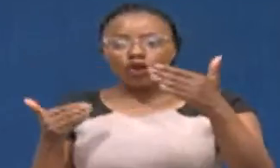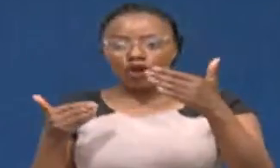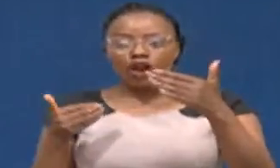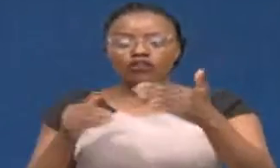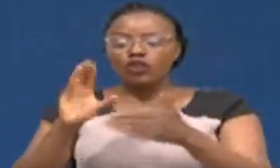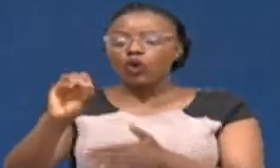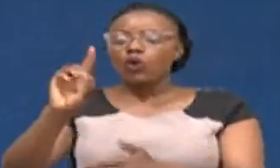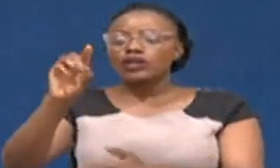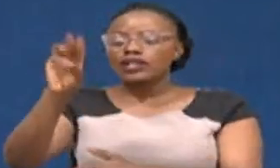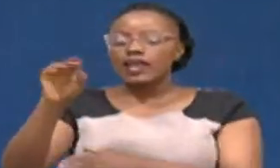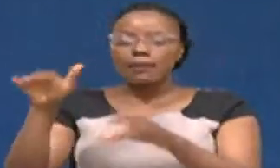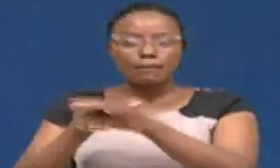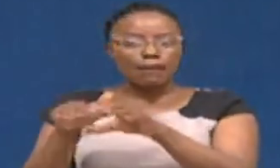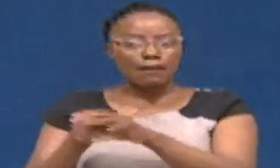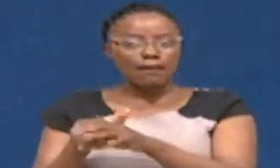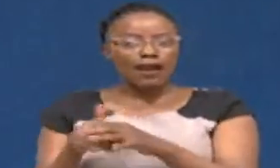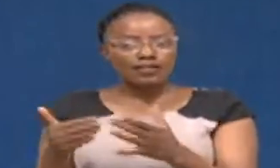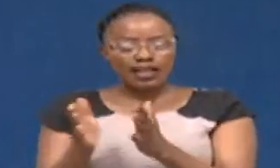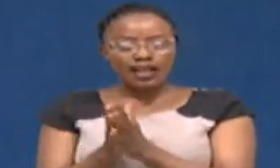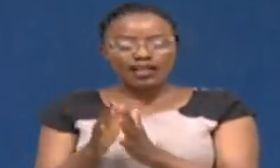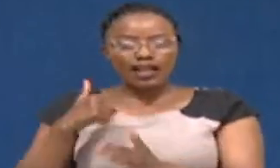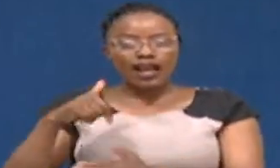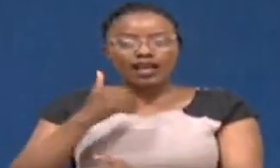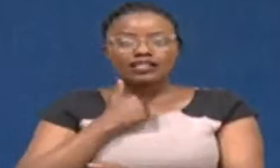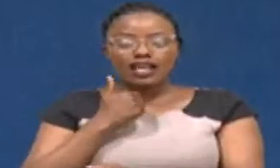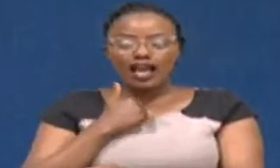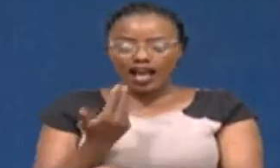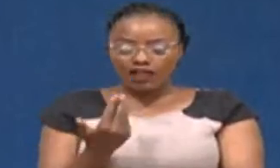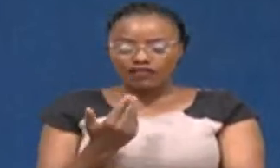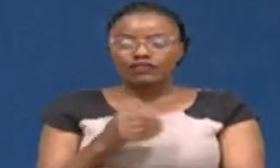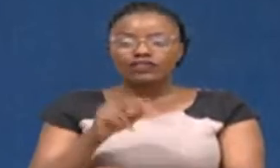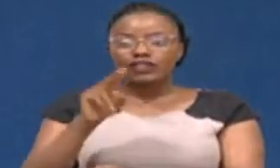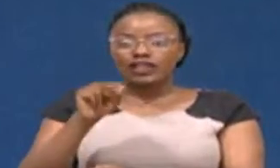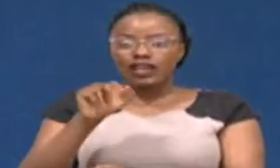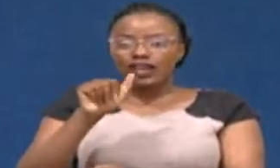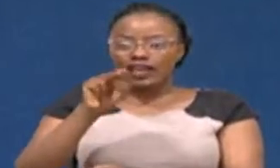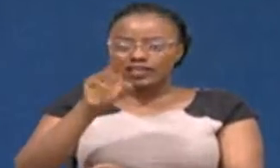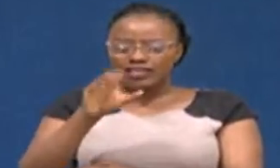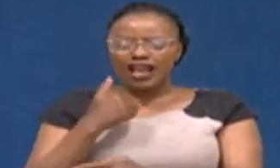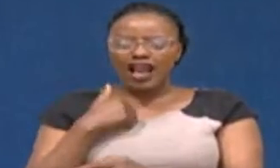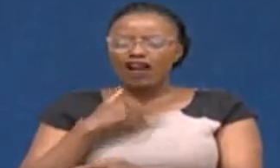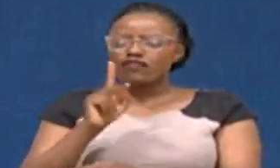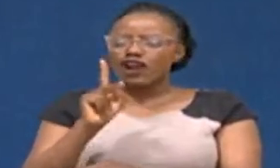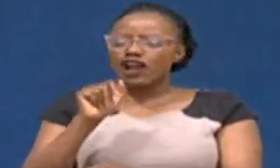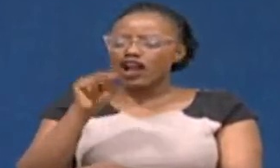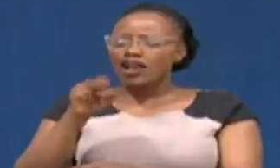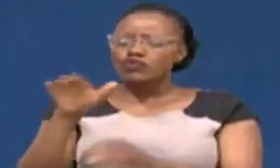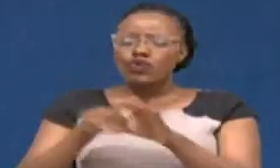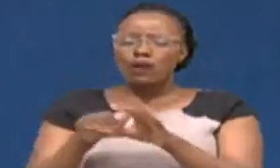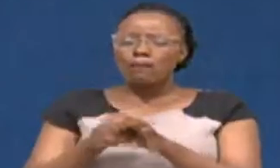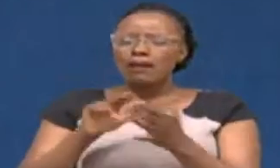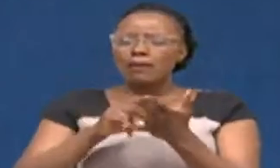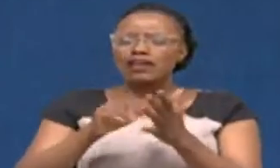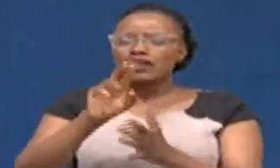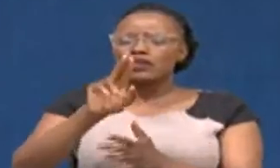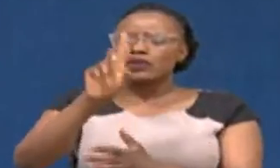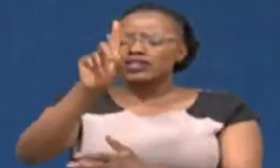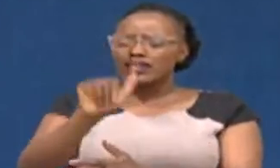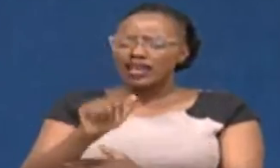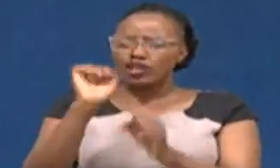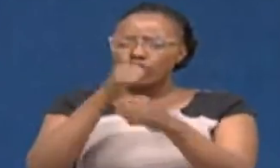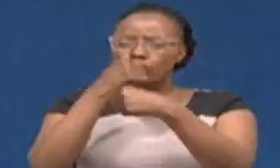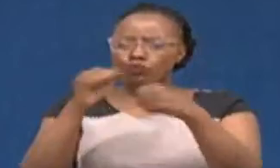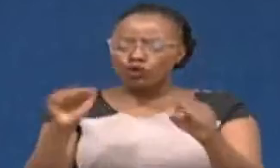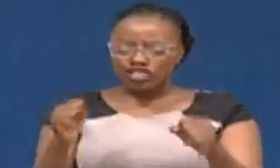are ODM members. And we have ANC members, and we have KANU members. Yeah. So UDI cannot